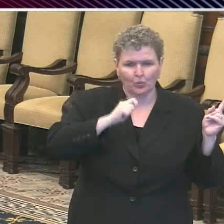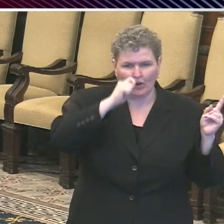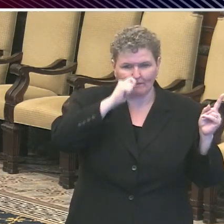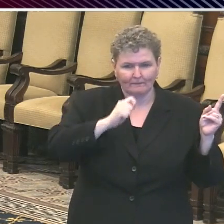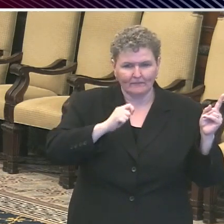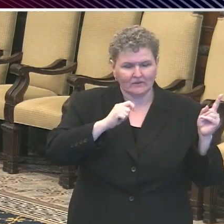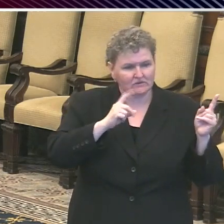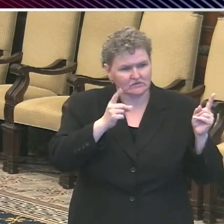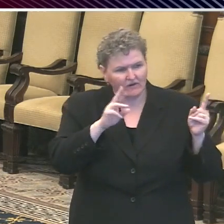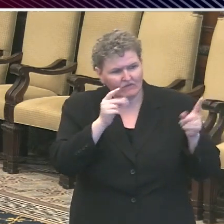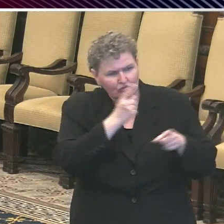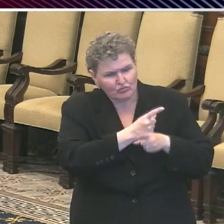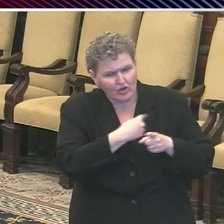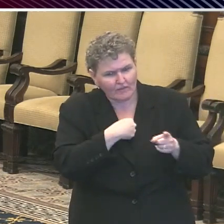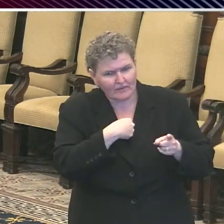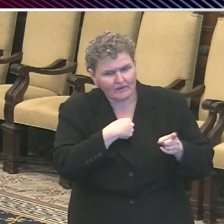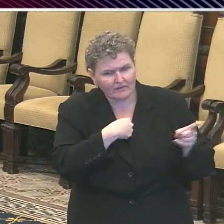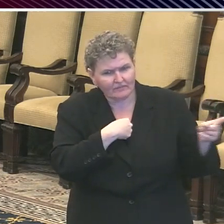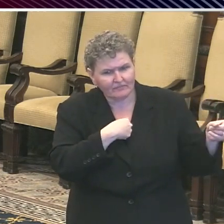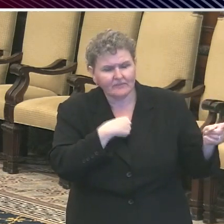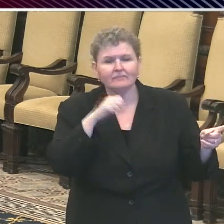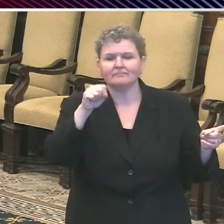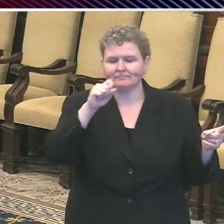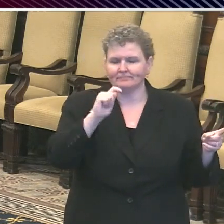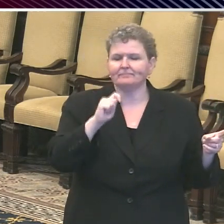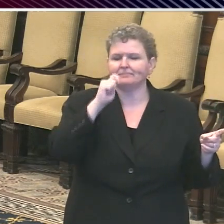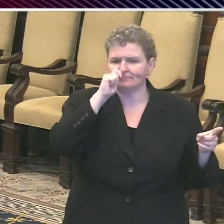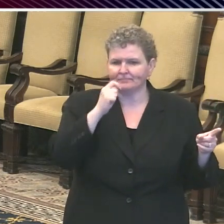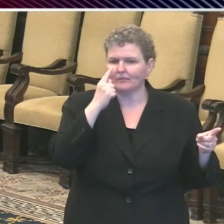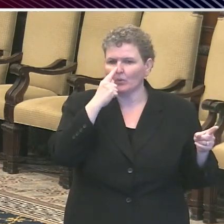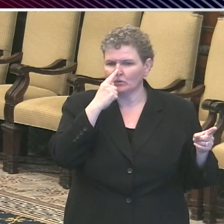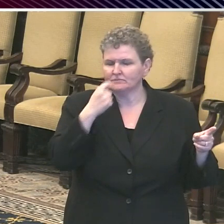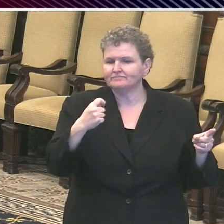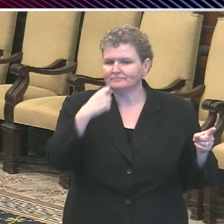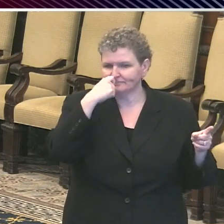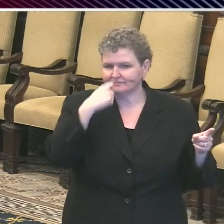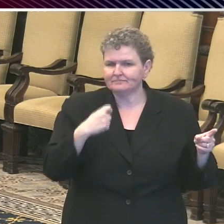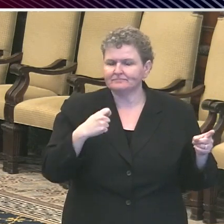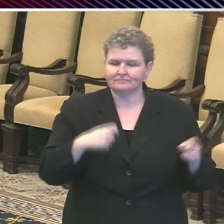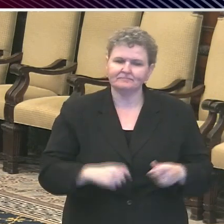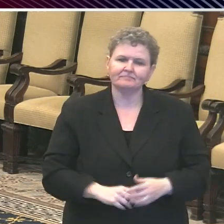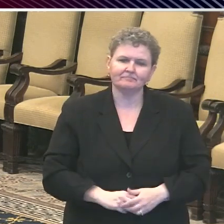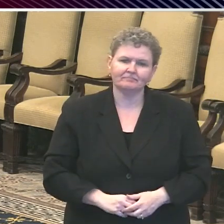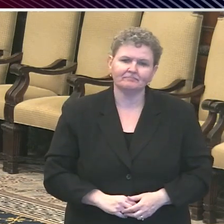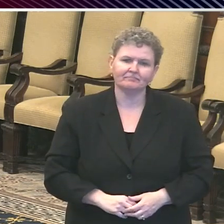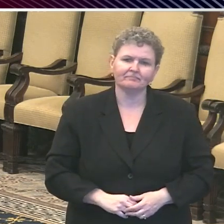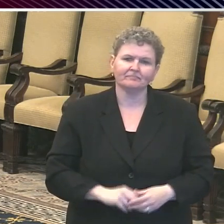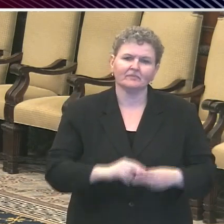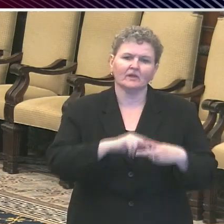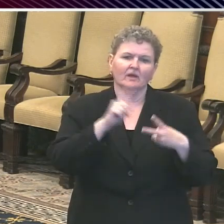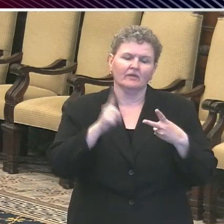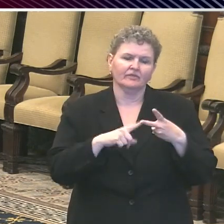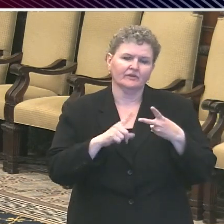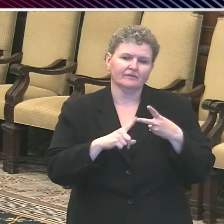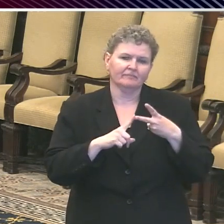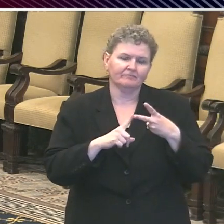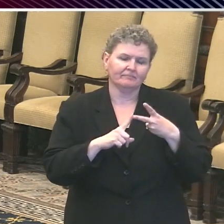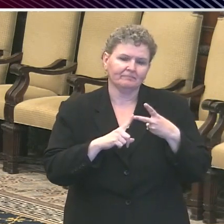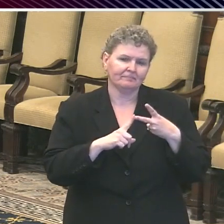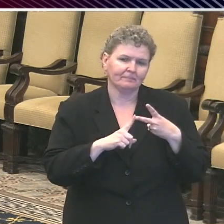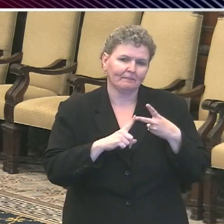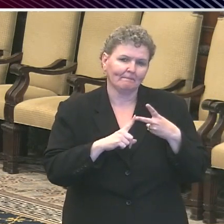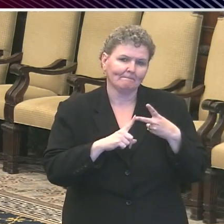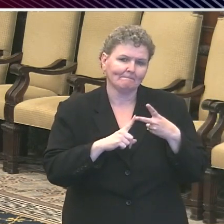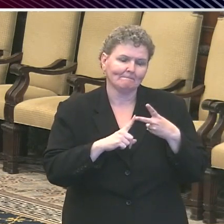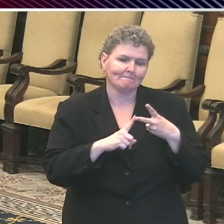well? Nasopharyngeal. Okay, so yes, in the nose. Great, that's one. Two, do you know what progress you have